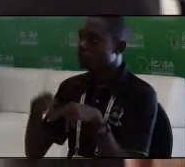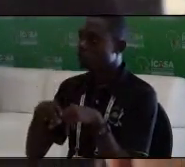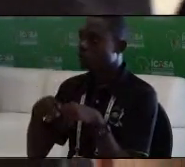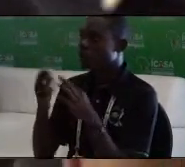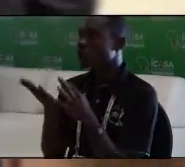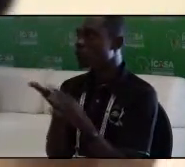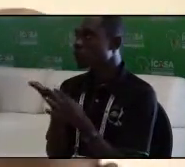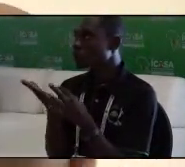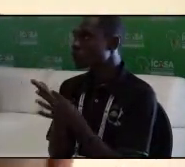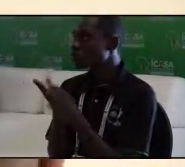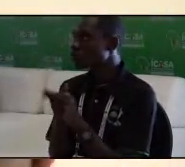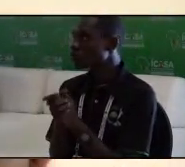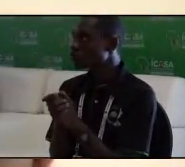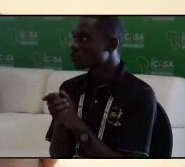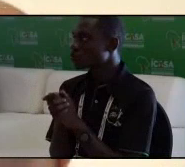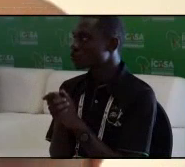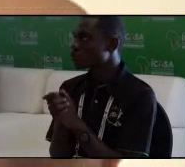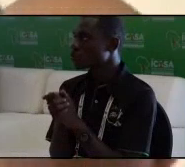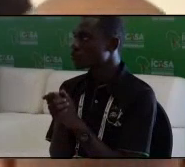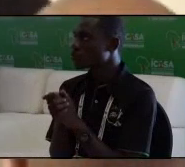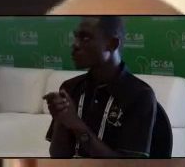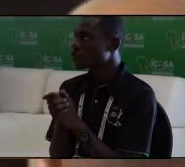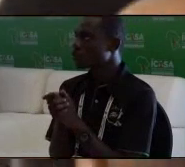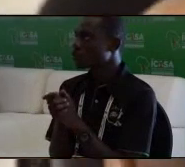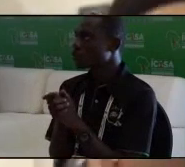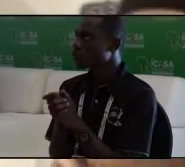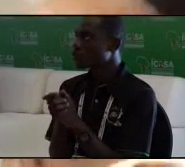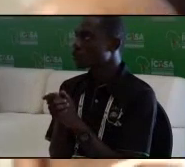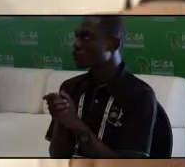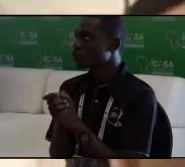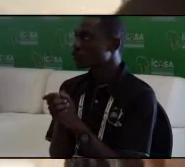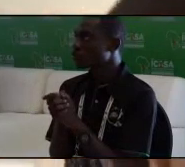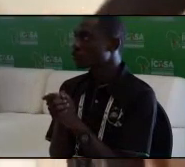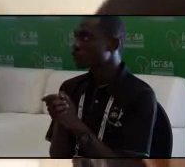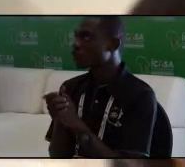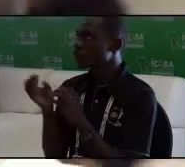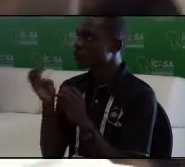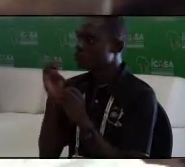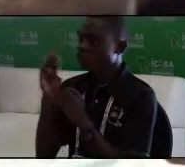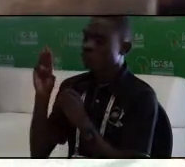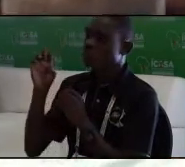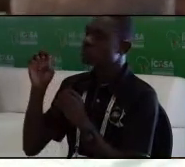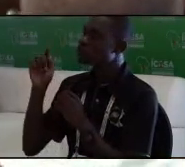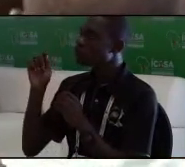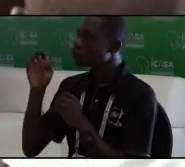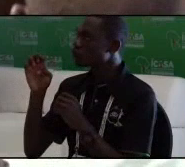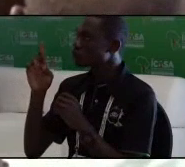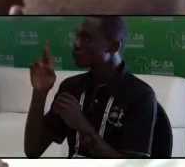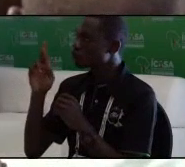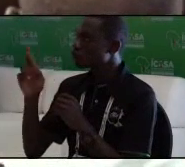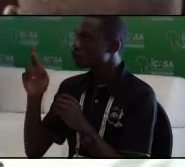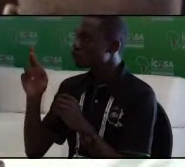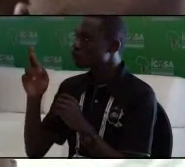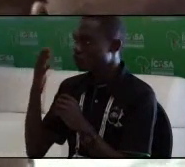in Uganda at the Ministry of Health. And from our implementers, I would like to call upon Peter